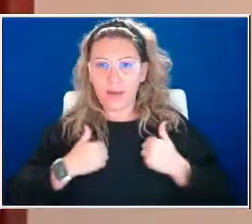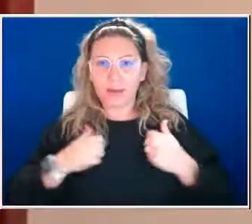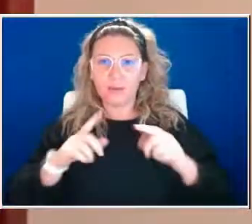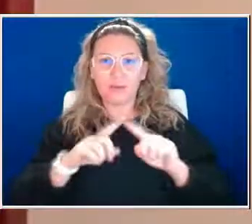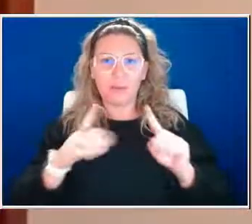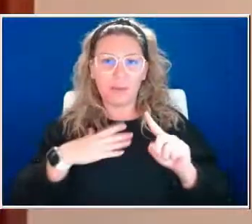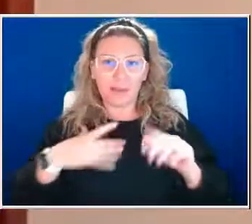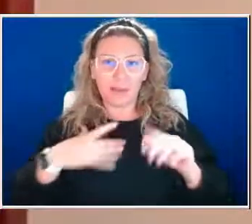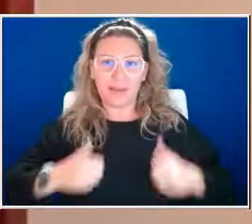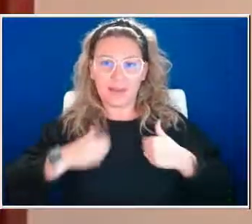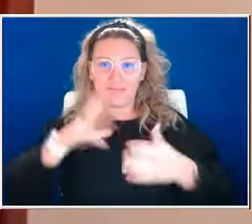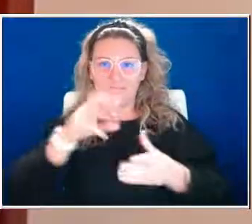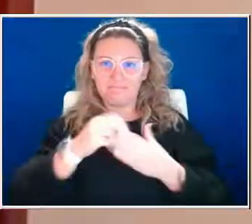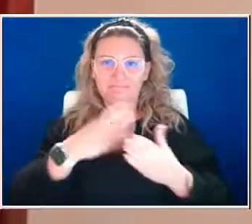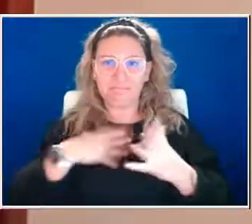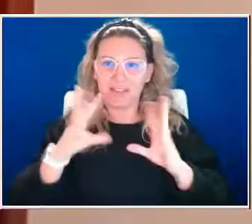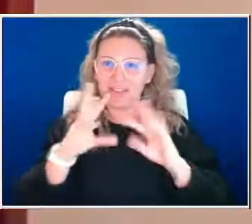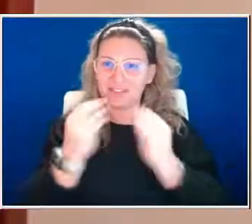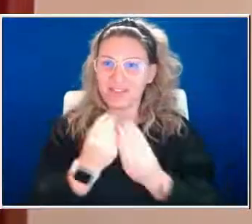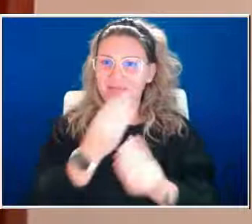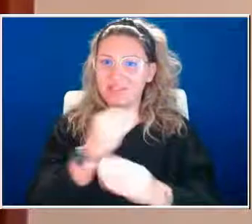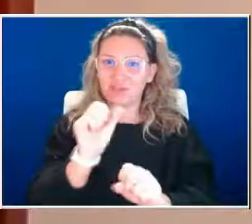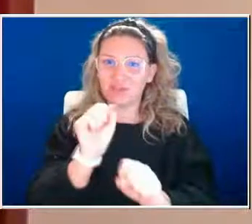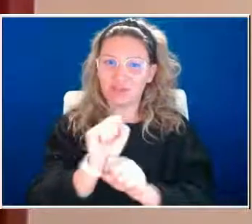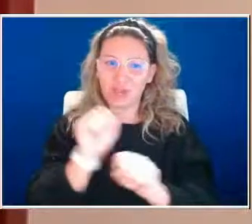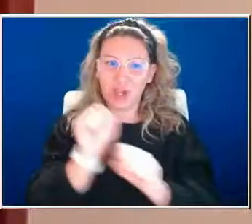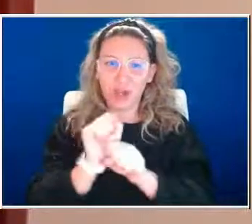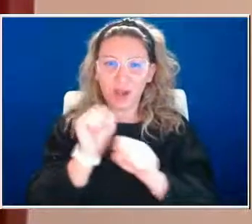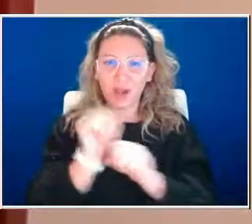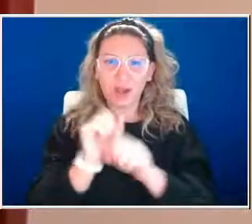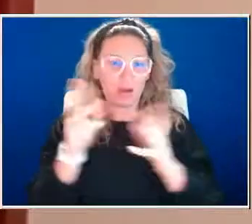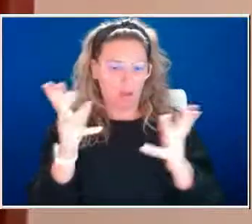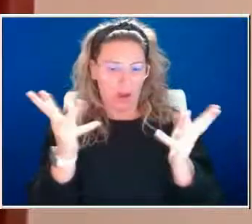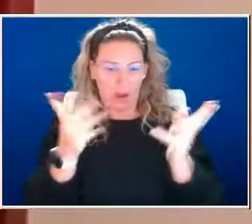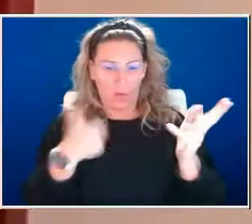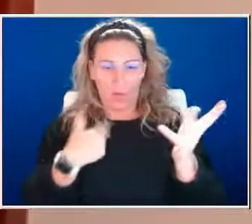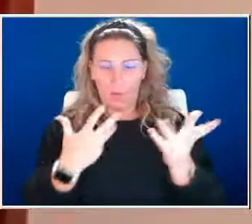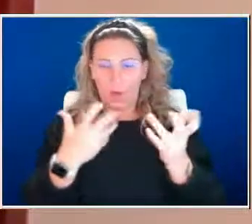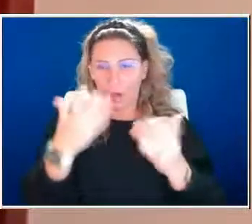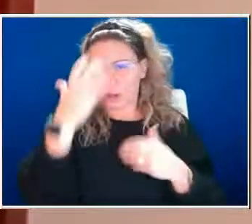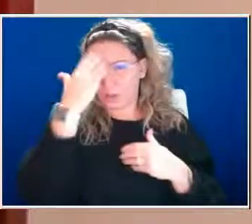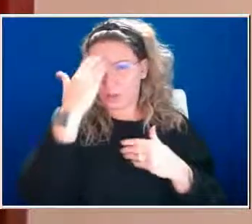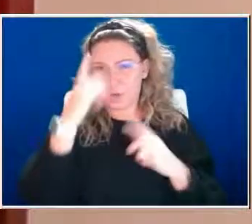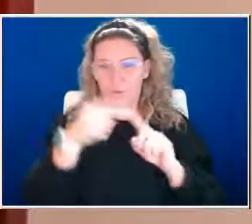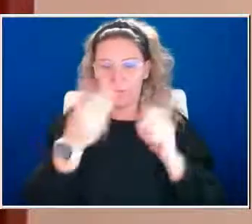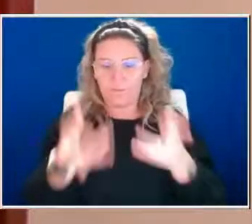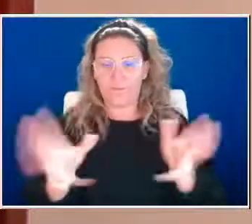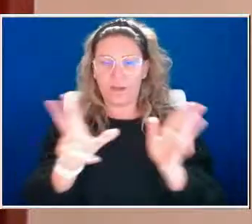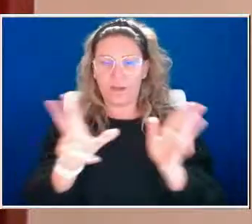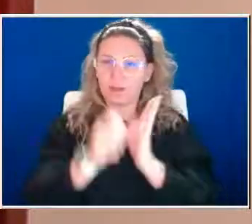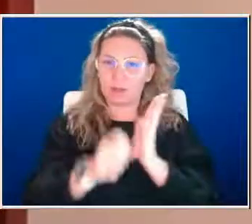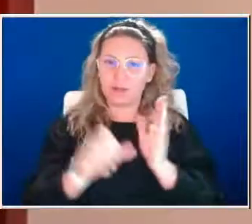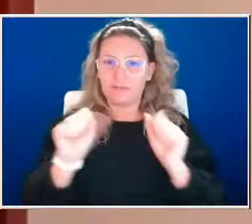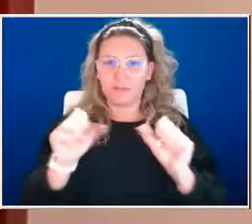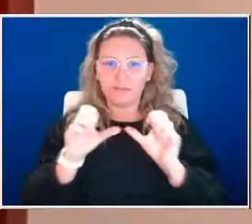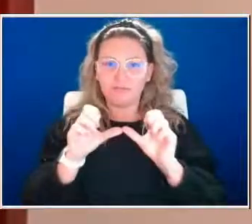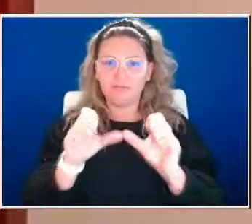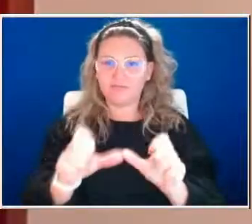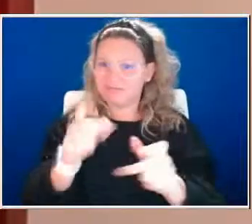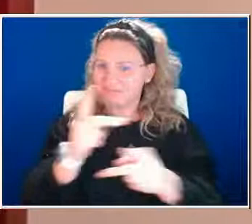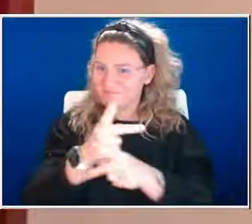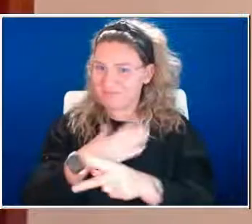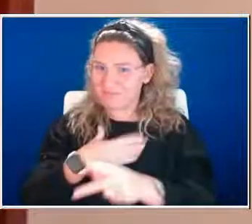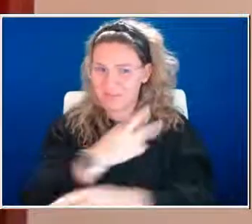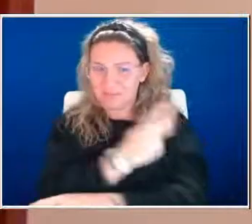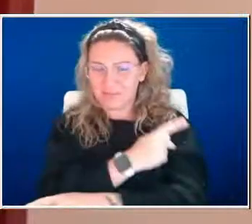life involves my family and my job. And what I wanted to know was, after I was done with this surgery, was I still going to be able to continue to care for my